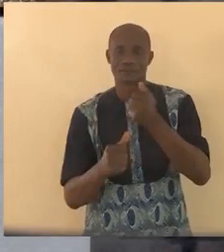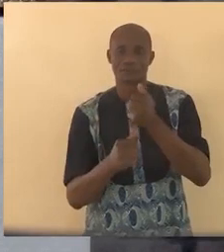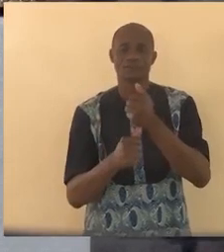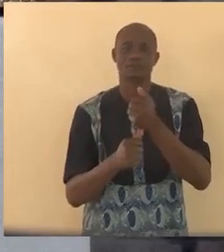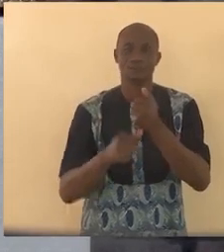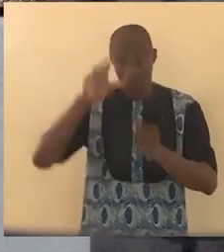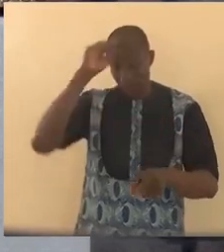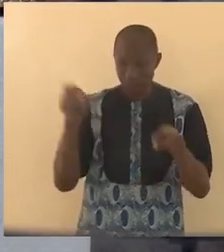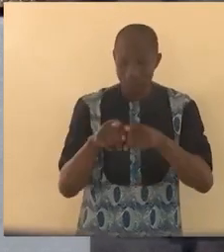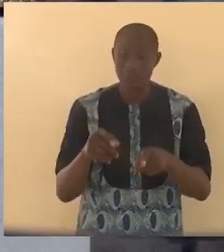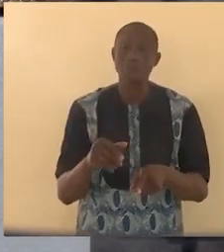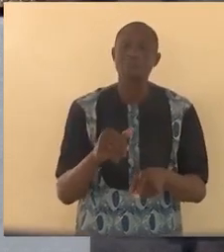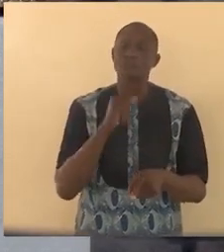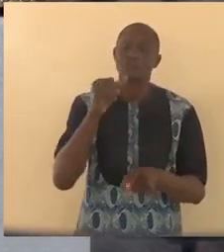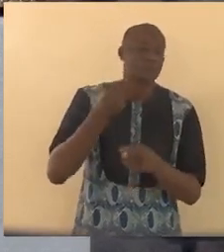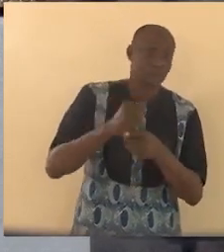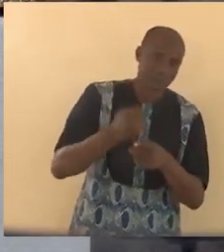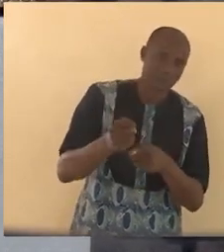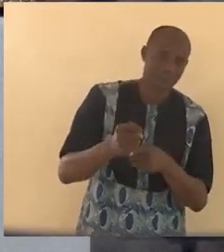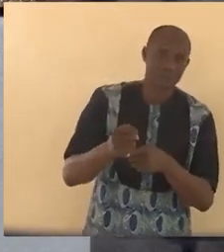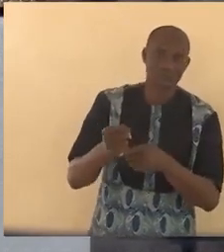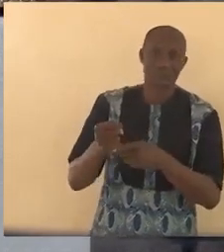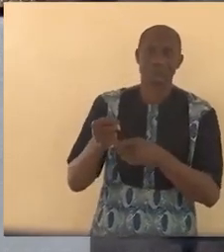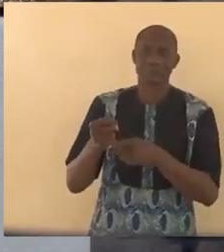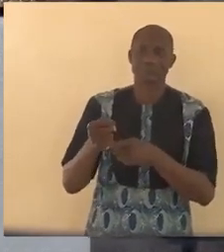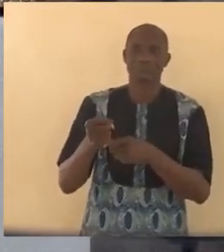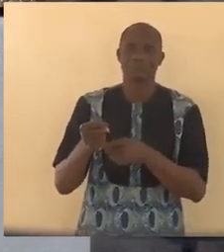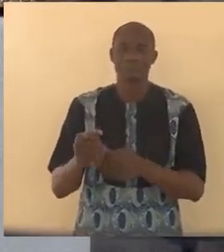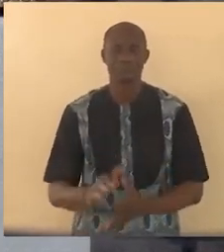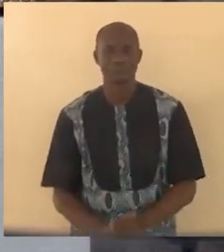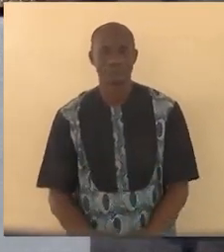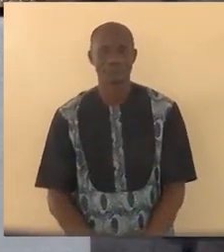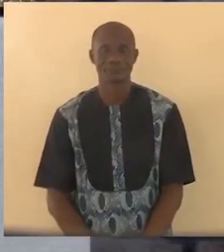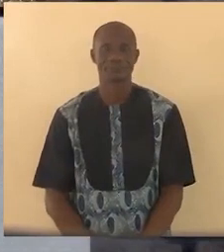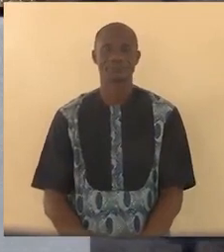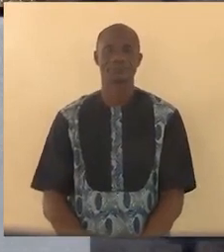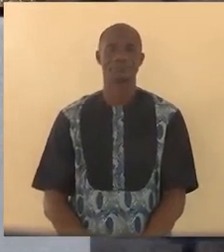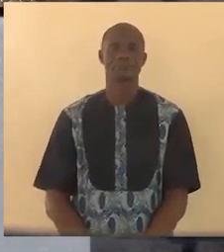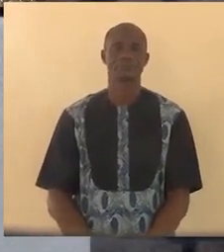brother didn't share with, you know, the senior brother is like from Benin.